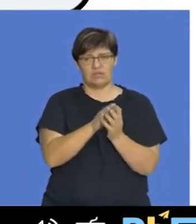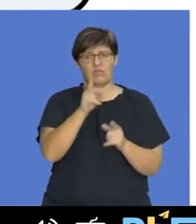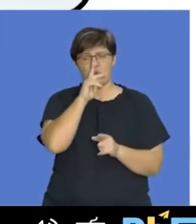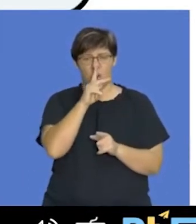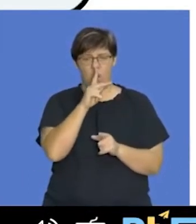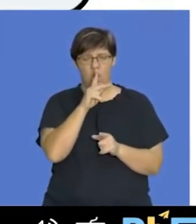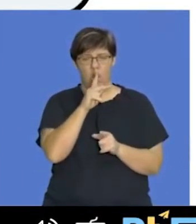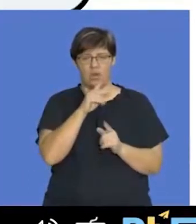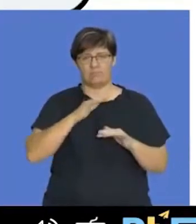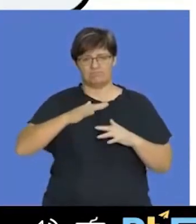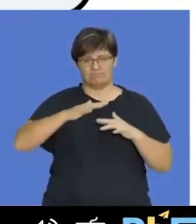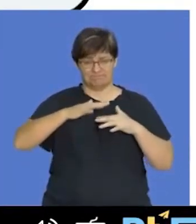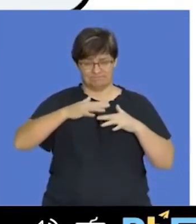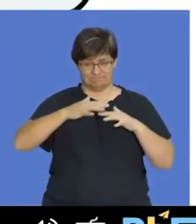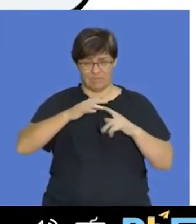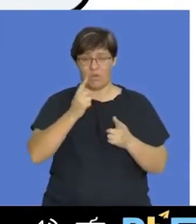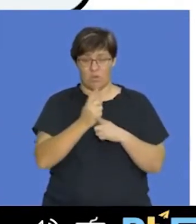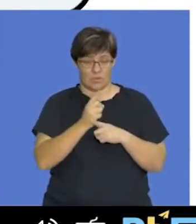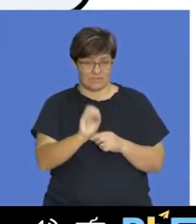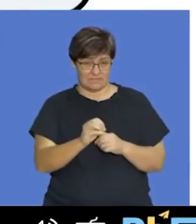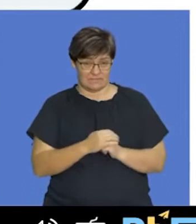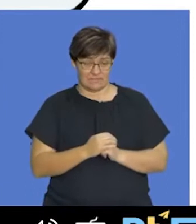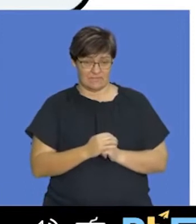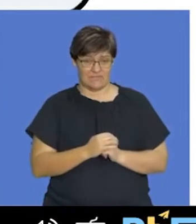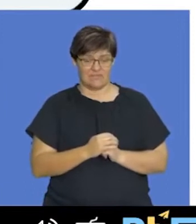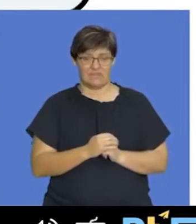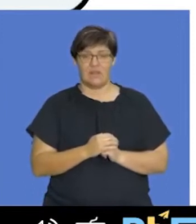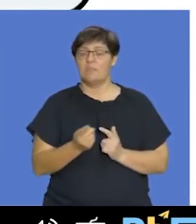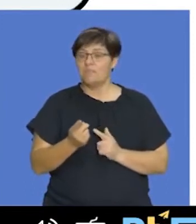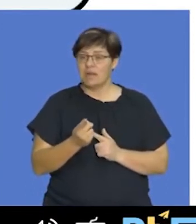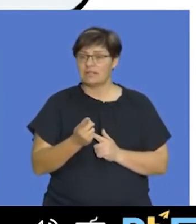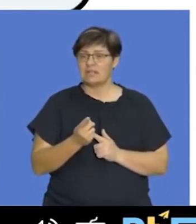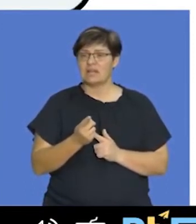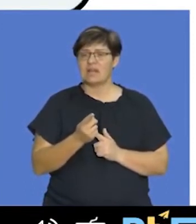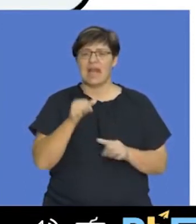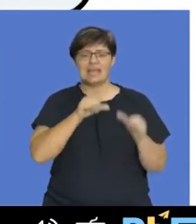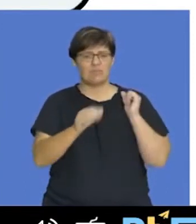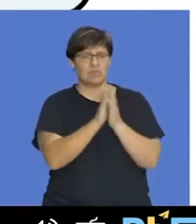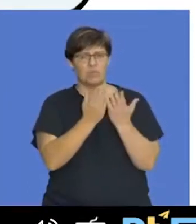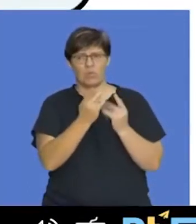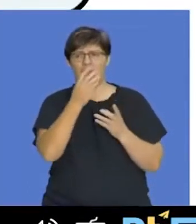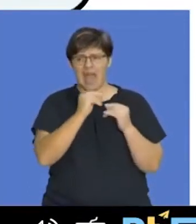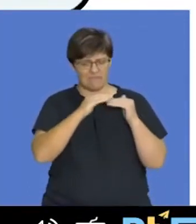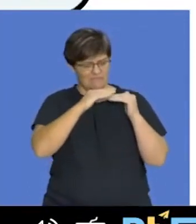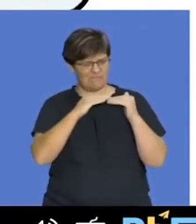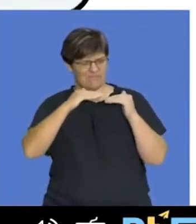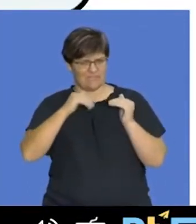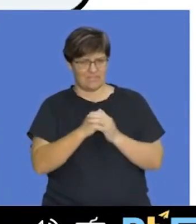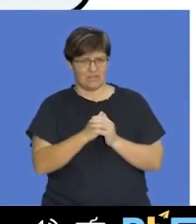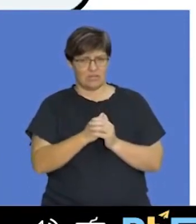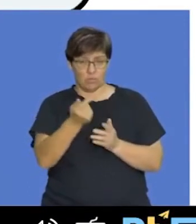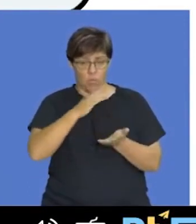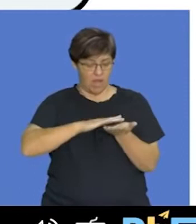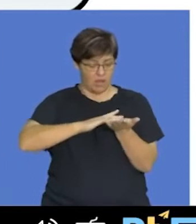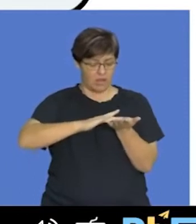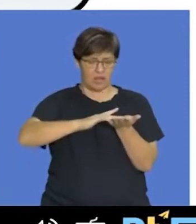chemistry, those particles are constantly moving, so they're vibrating. But even with the chemistry book, there's little bumps. Now, you won't be able to feel